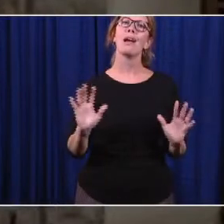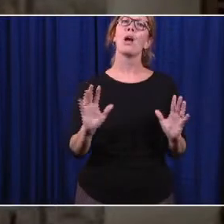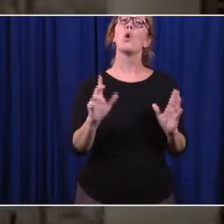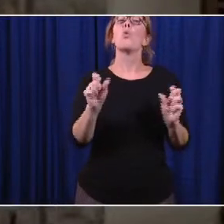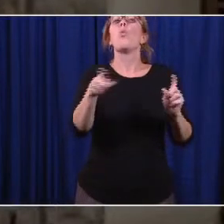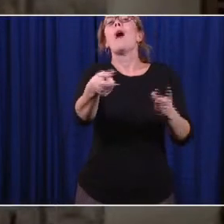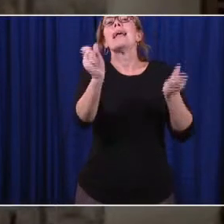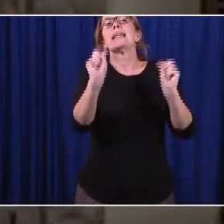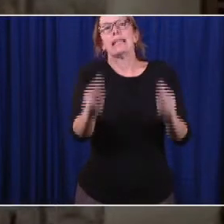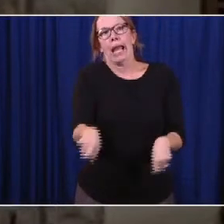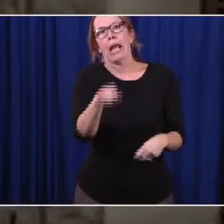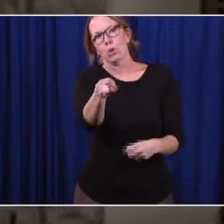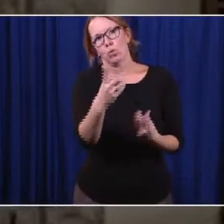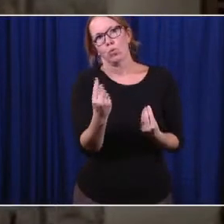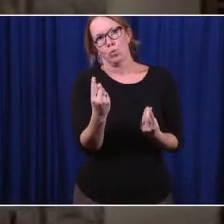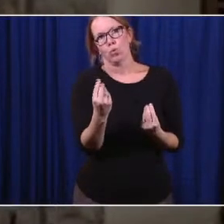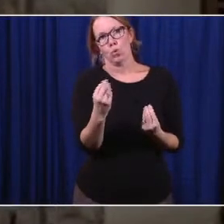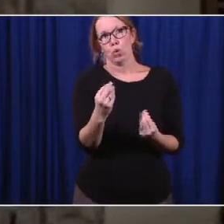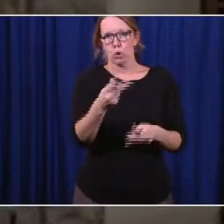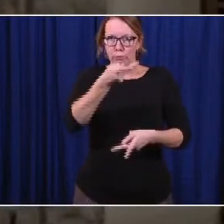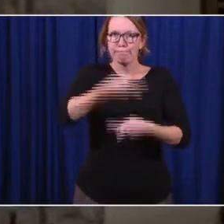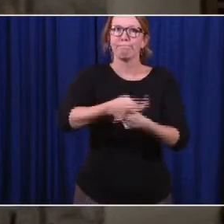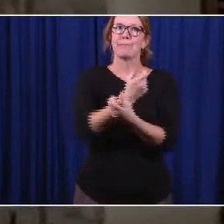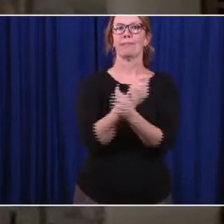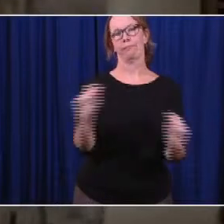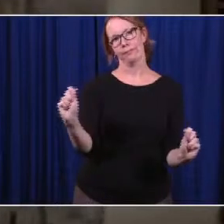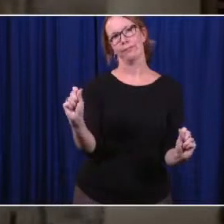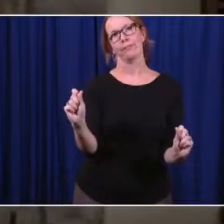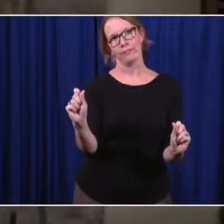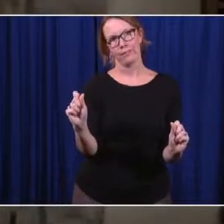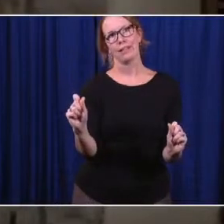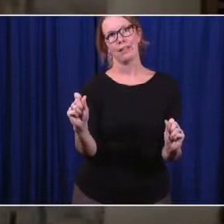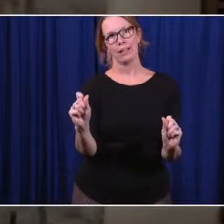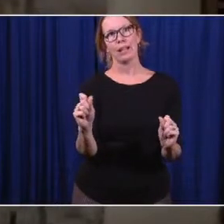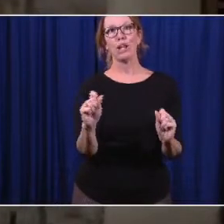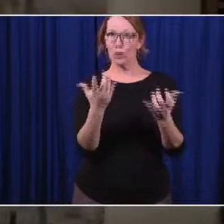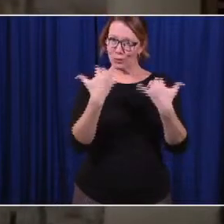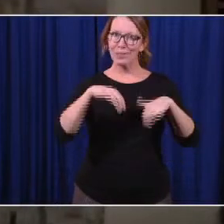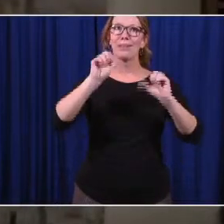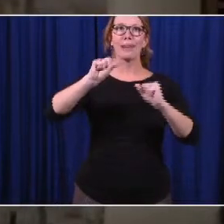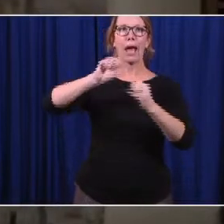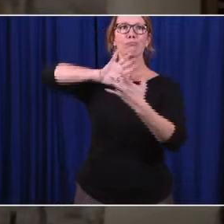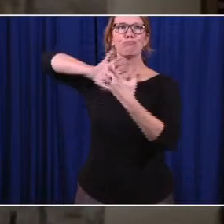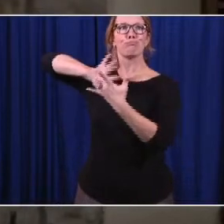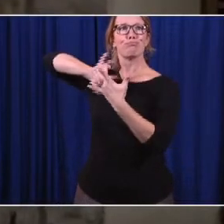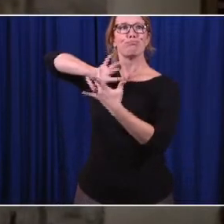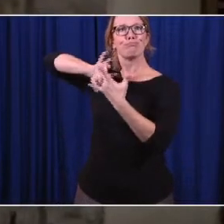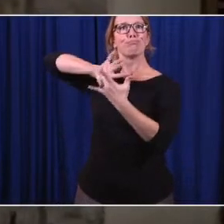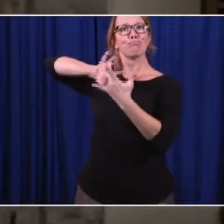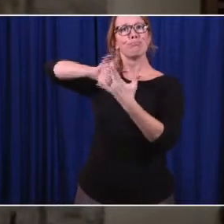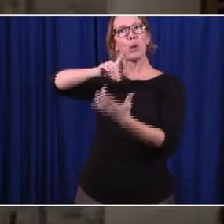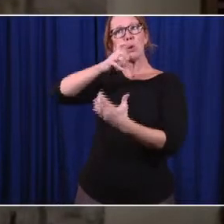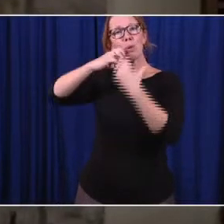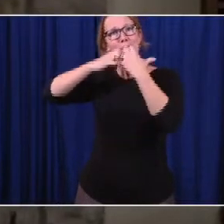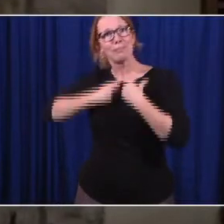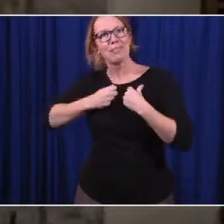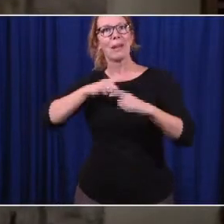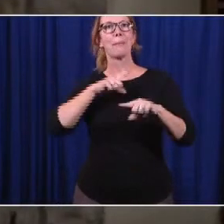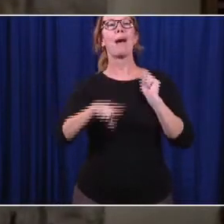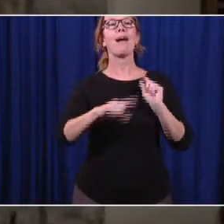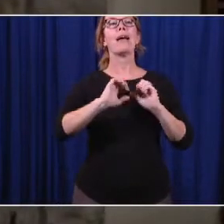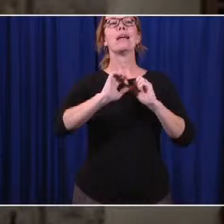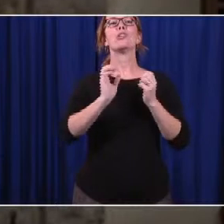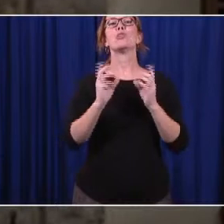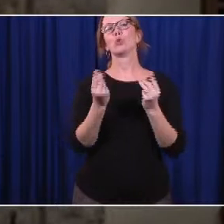do that are safe, and things that enable us to stay in touch with our loved ones, enable us to do what, things that